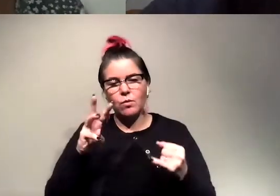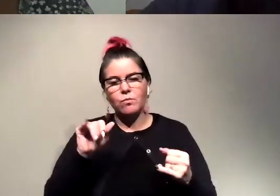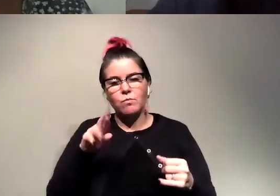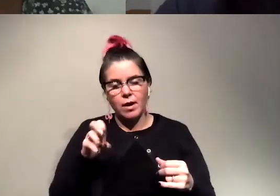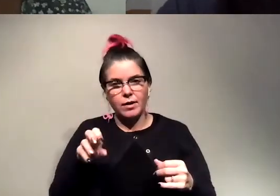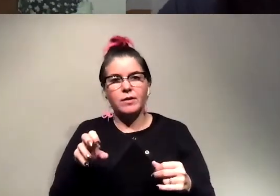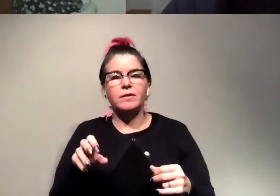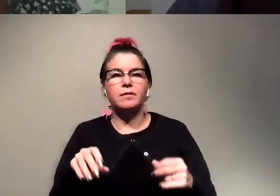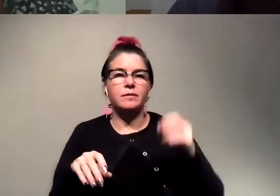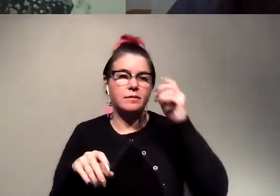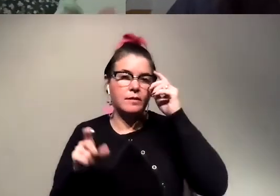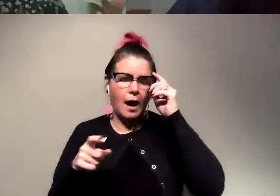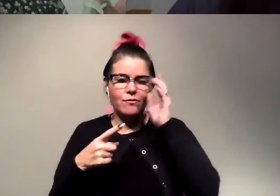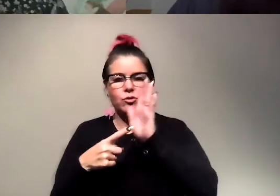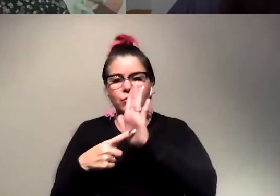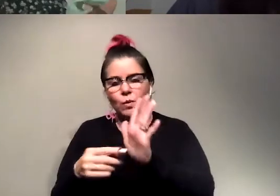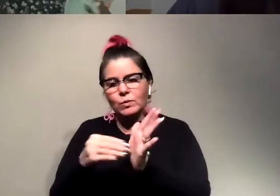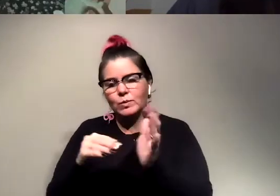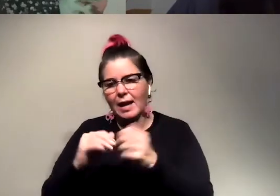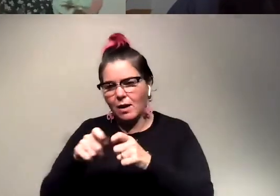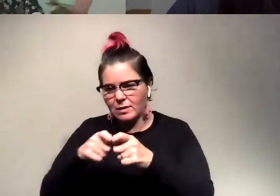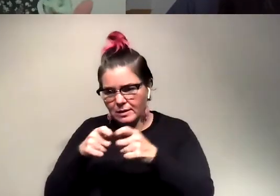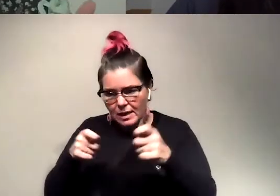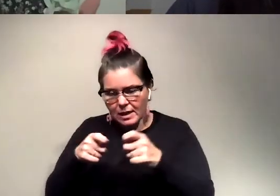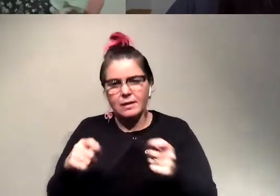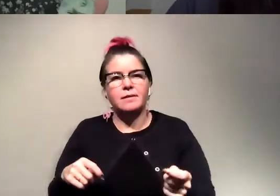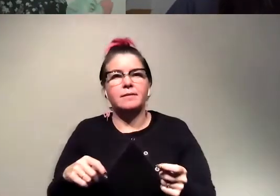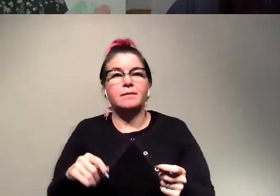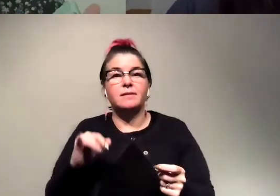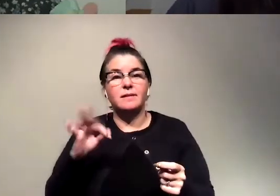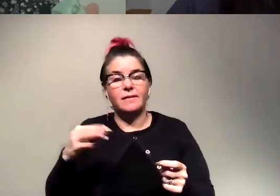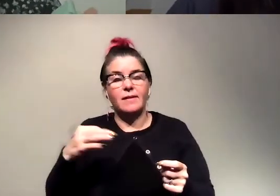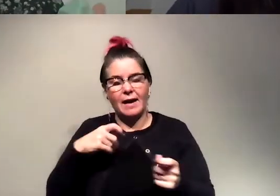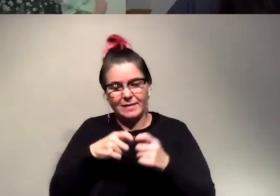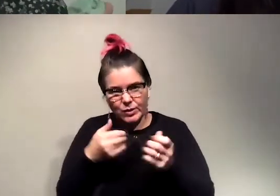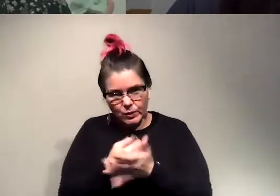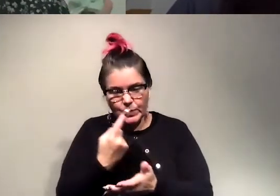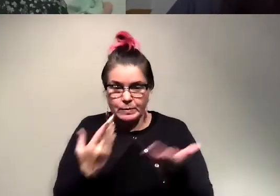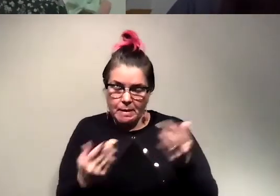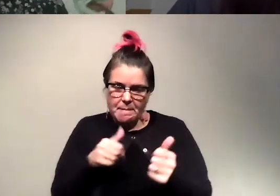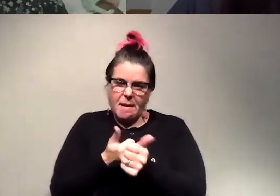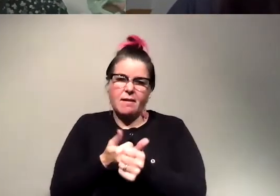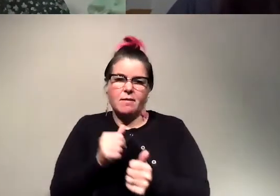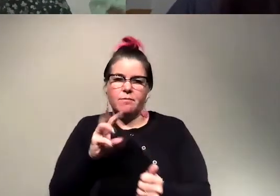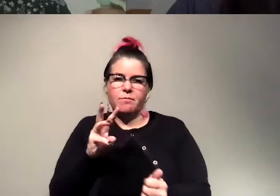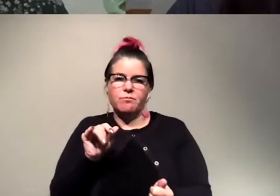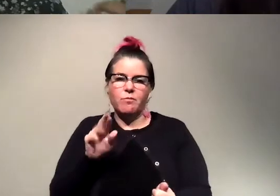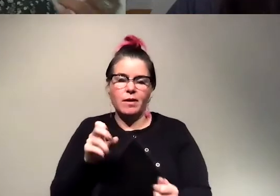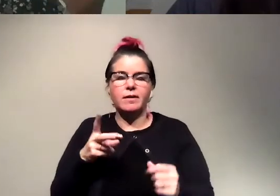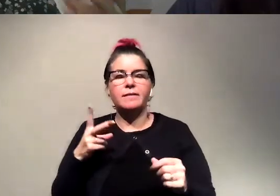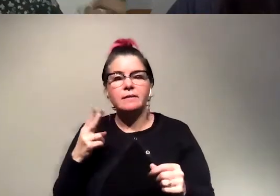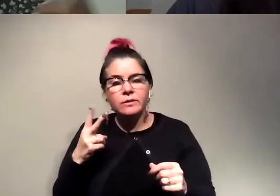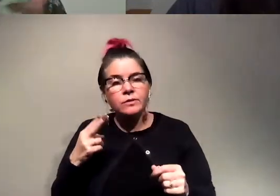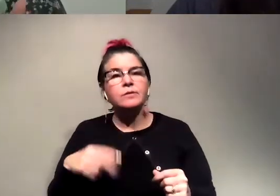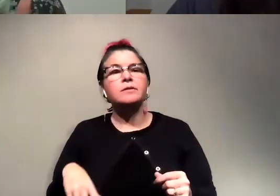to show the students how to tie it. And also, in case I need to tie a new one myself, I have scissors, I